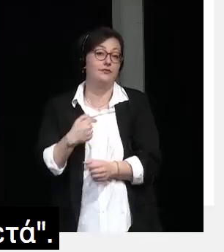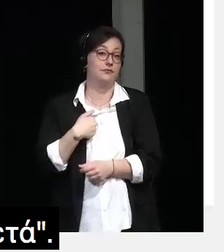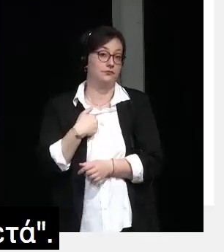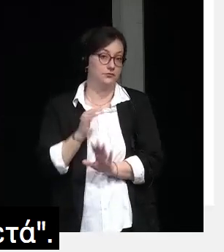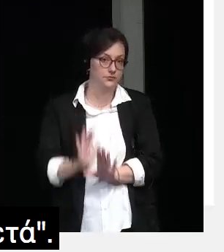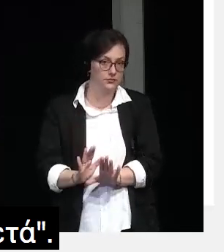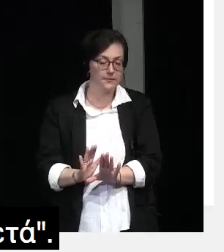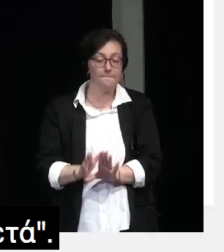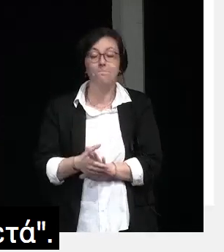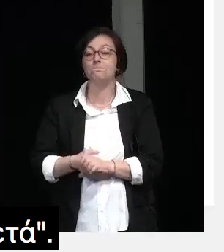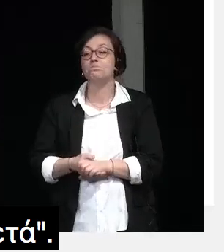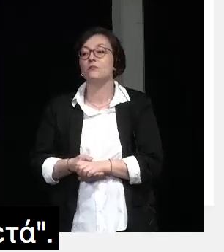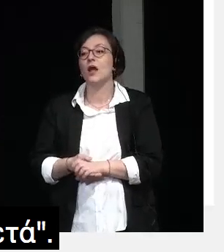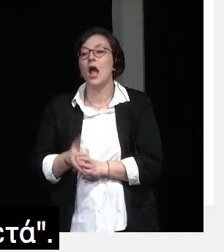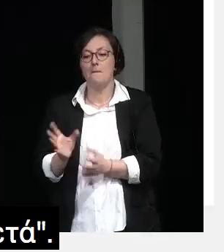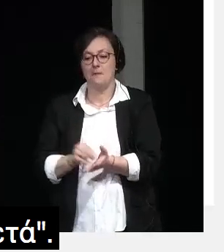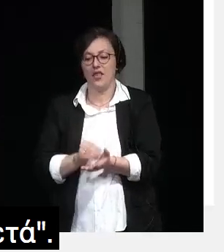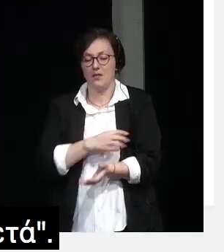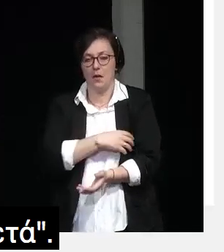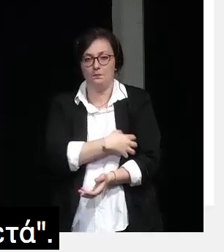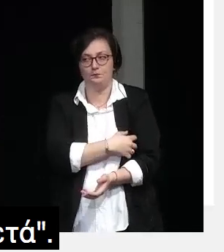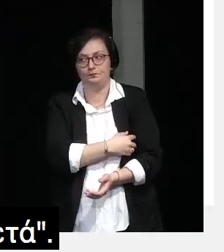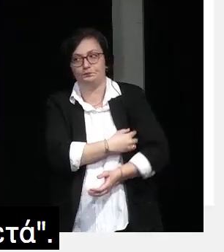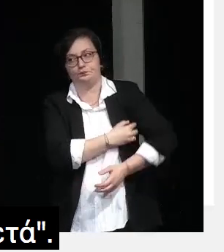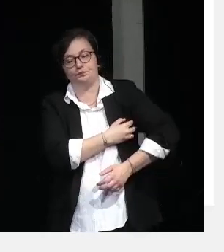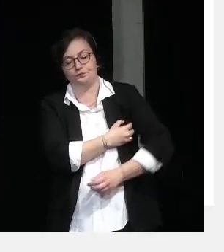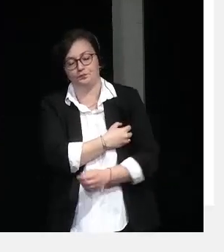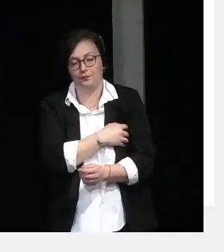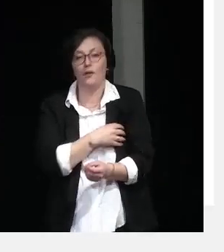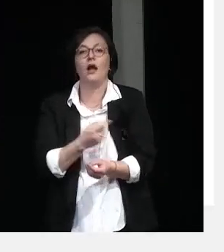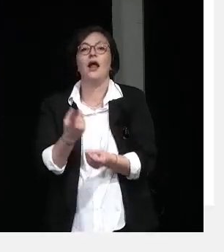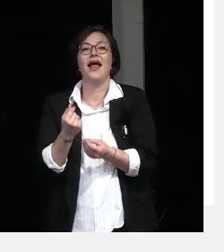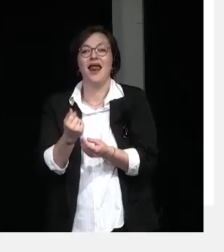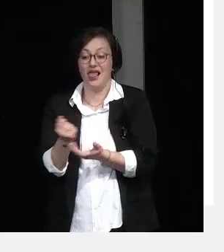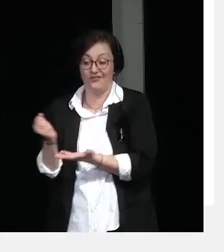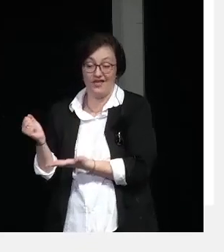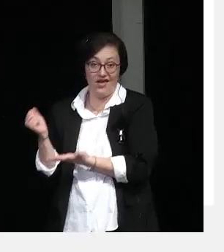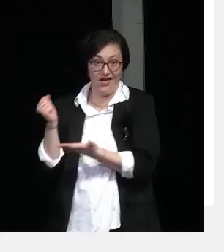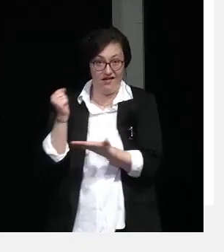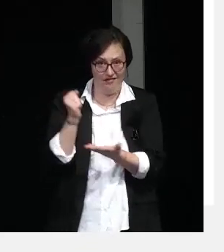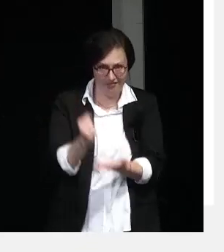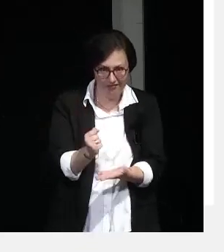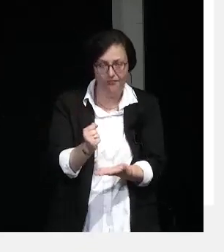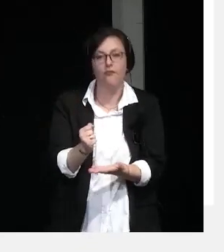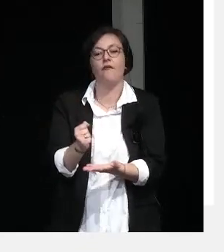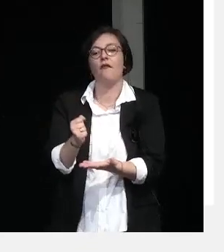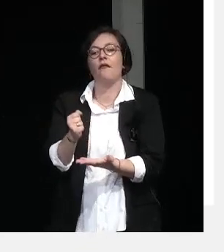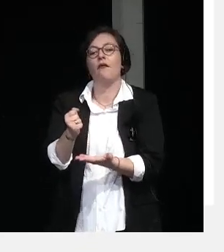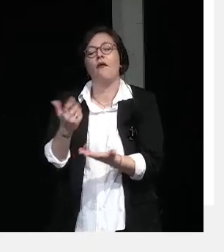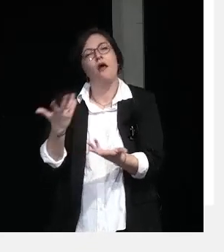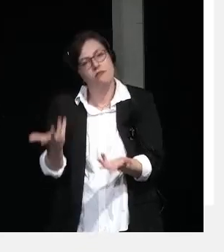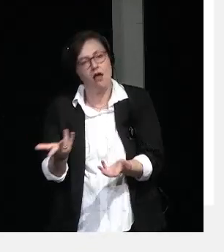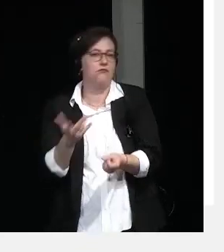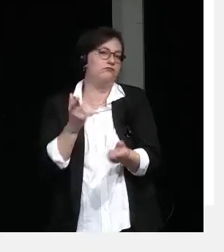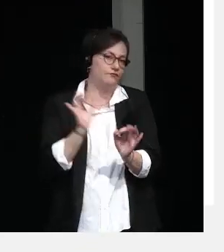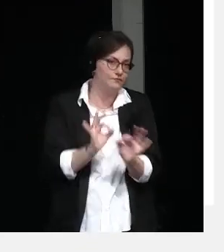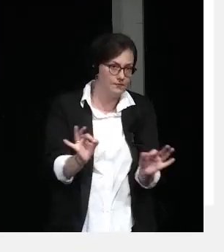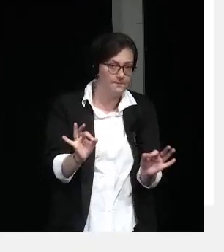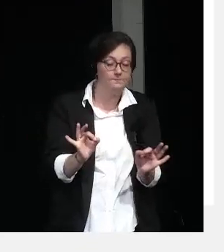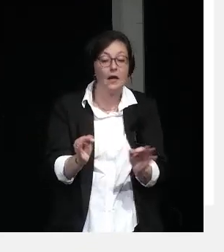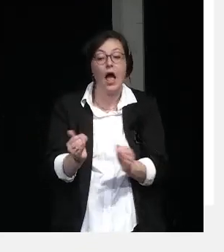saying, we know we're not doing enough. And so I encourage